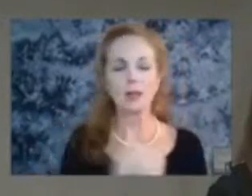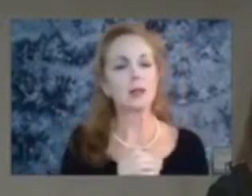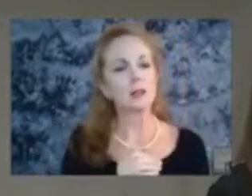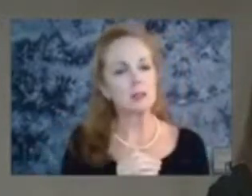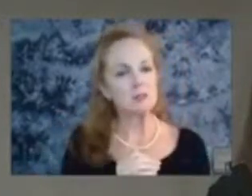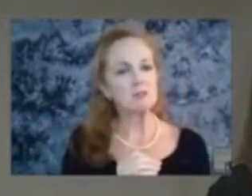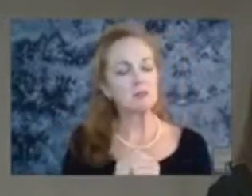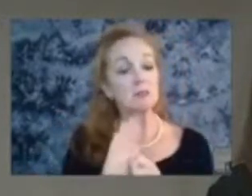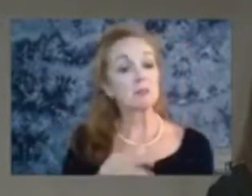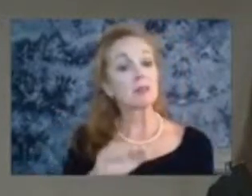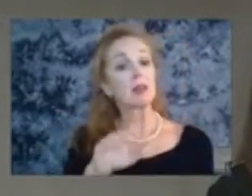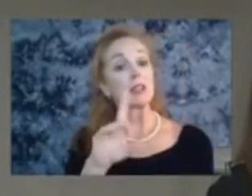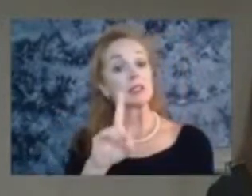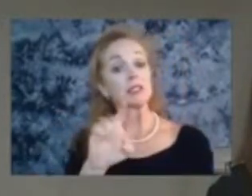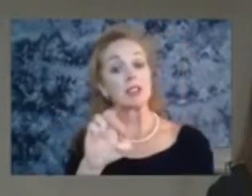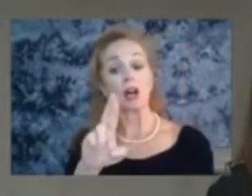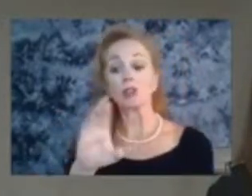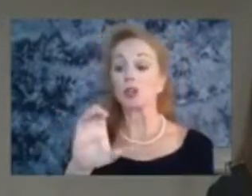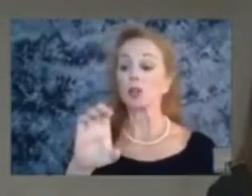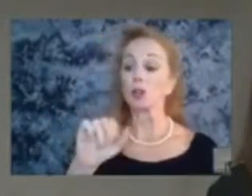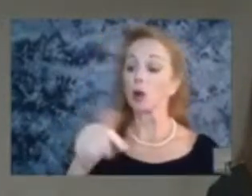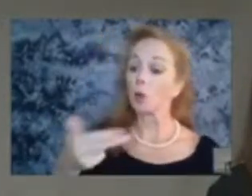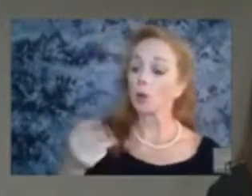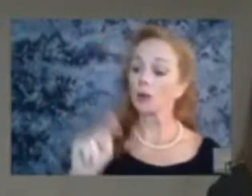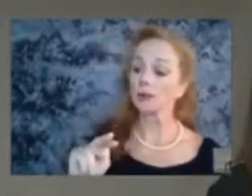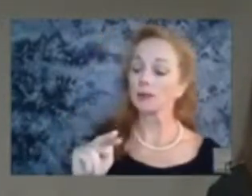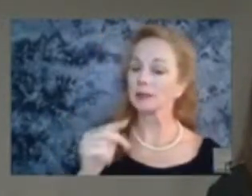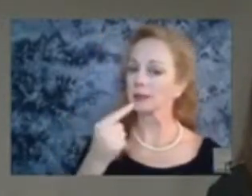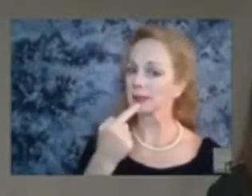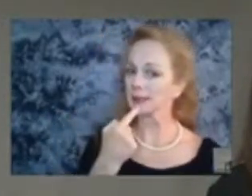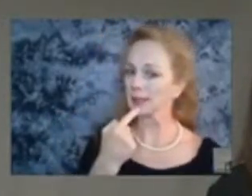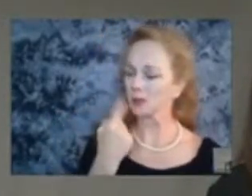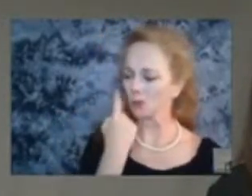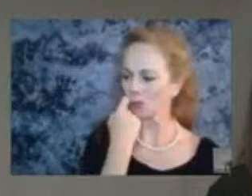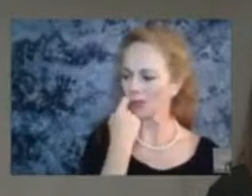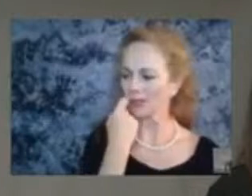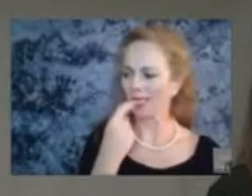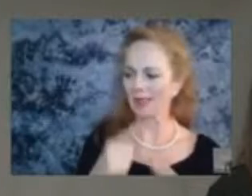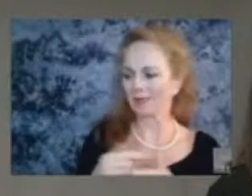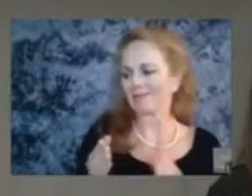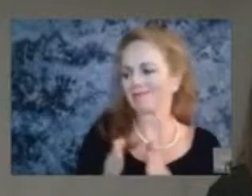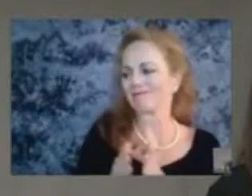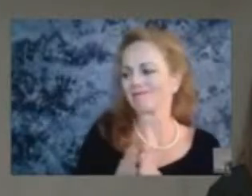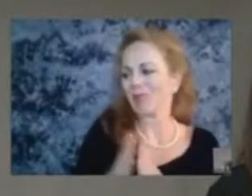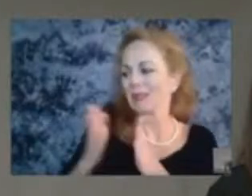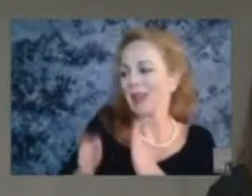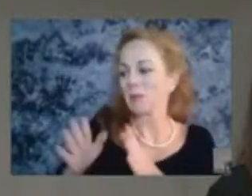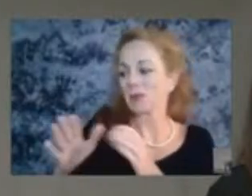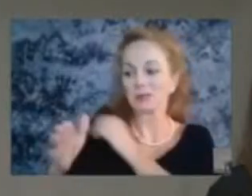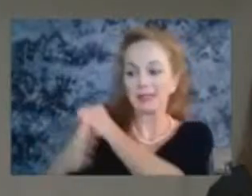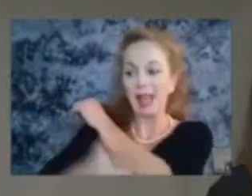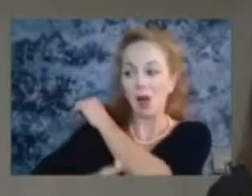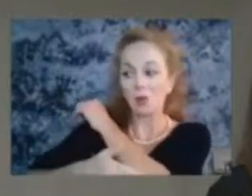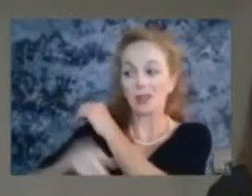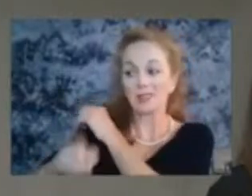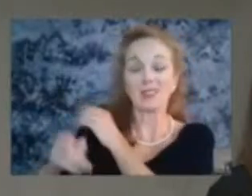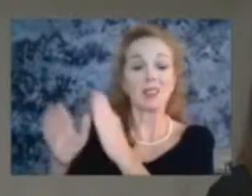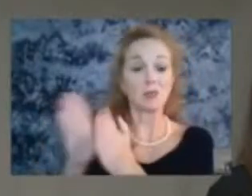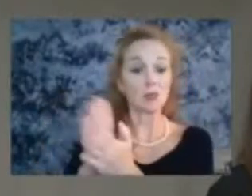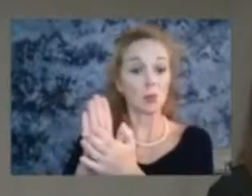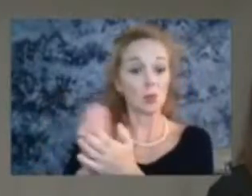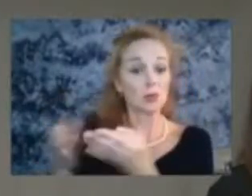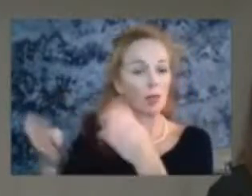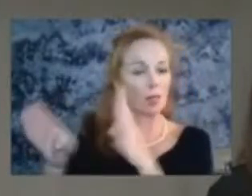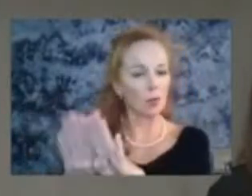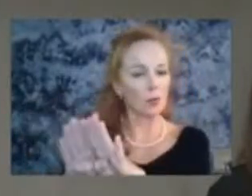that there have been some school closures, and I know in our neighboring county, they had been, and I had looked at what were the